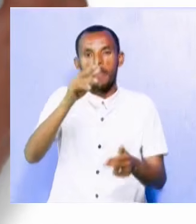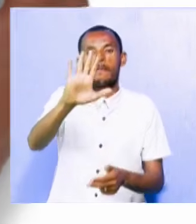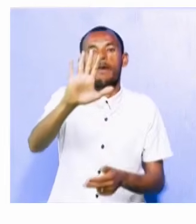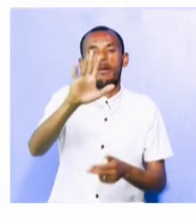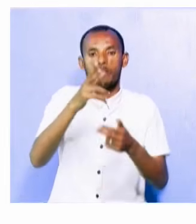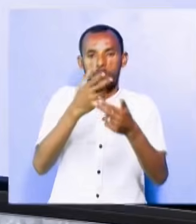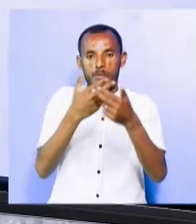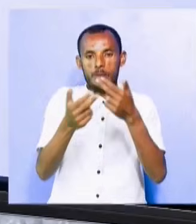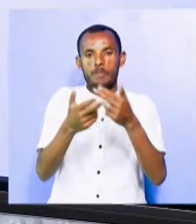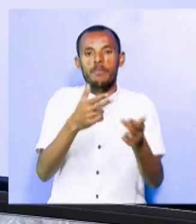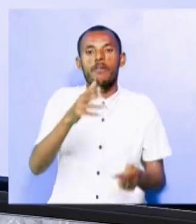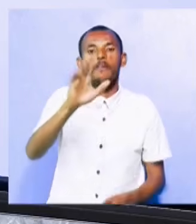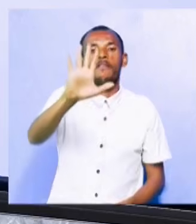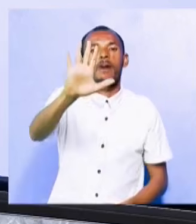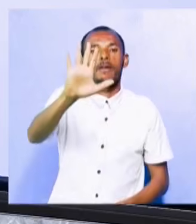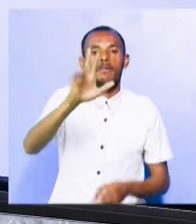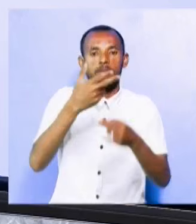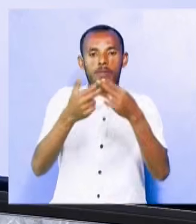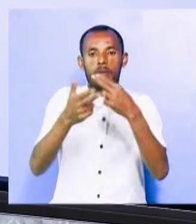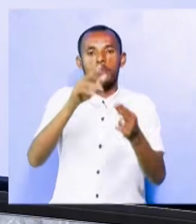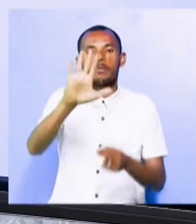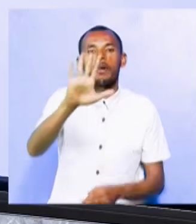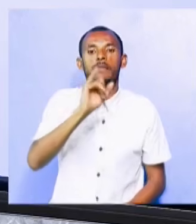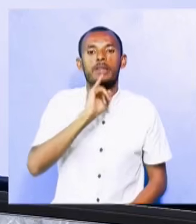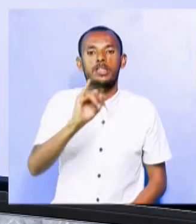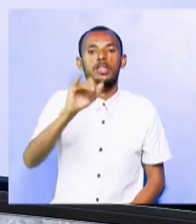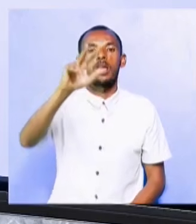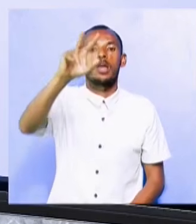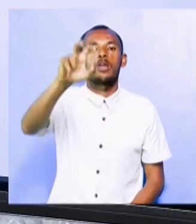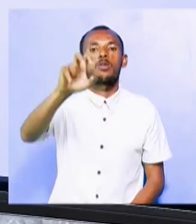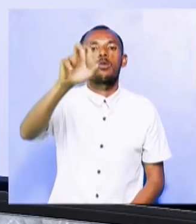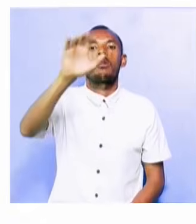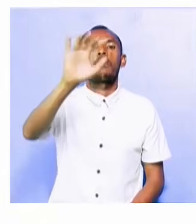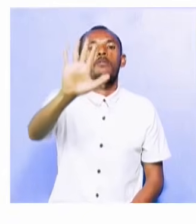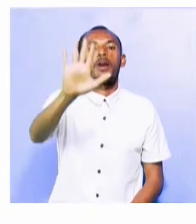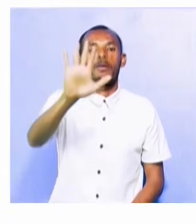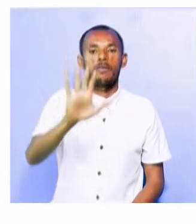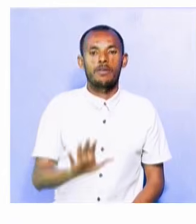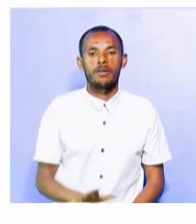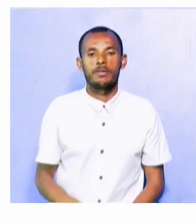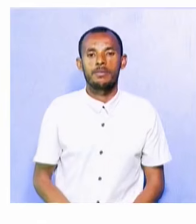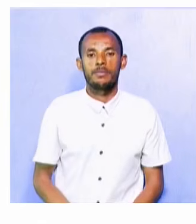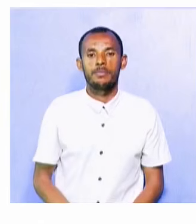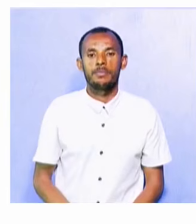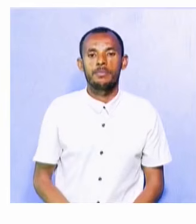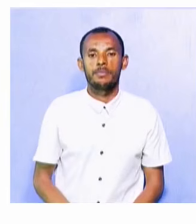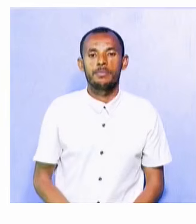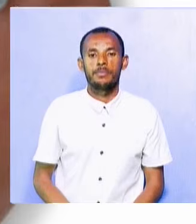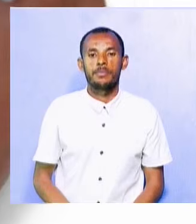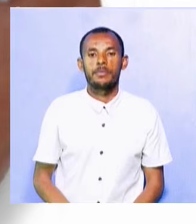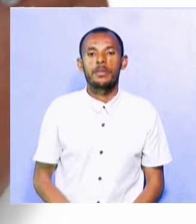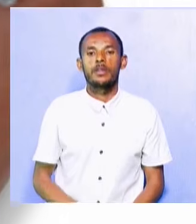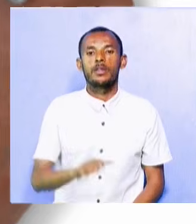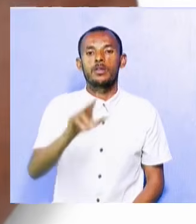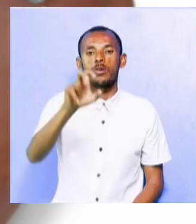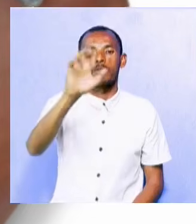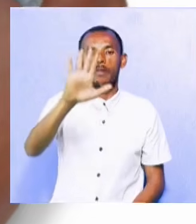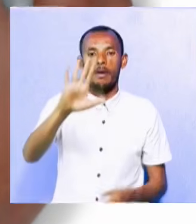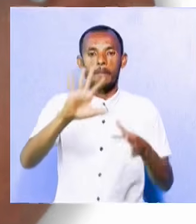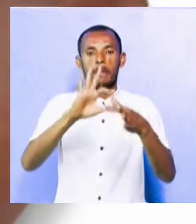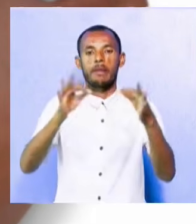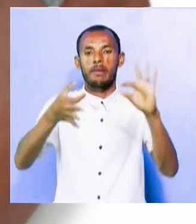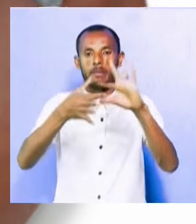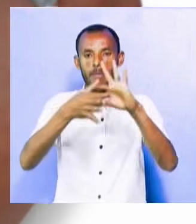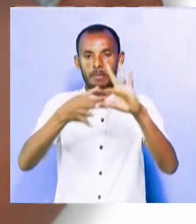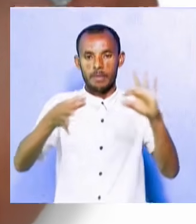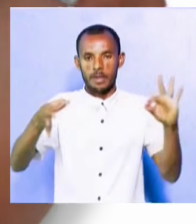Okay, 5 times 5 is 25. 25. Meter by meter is